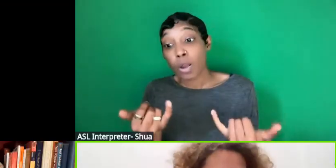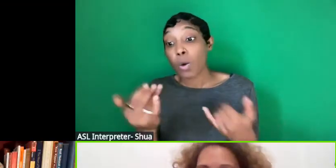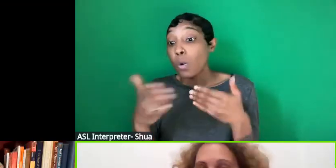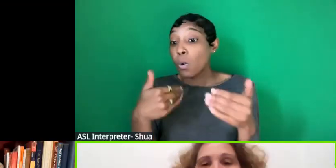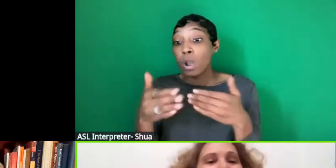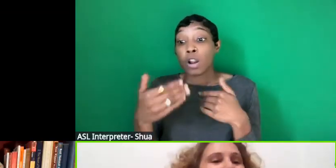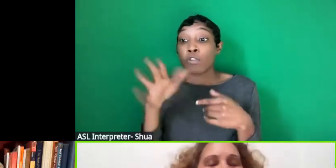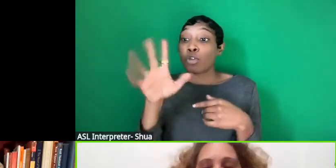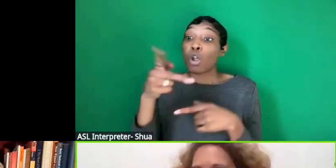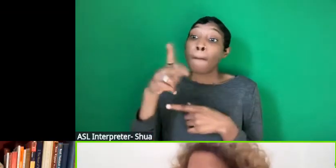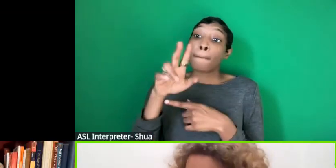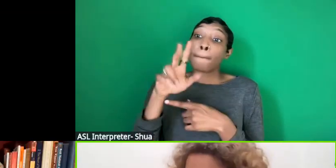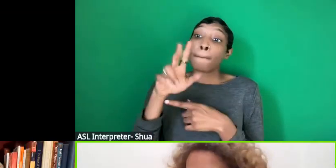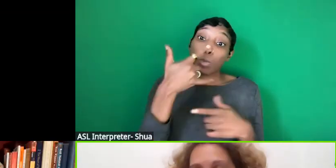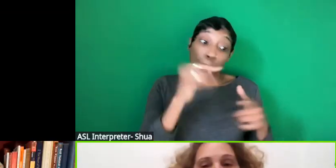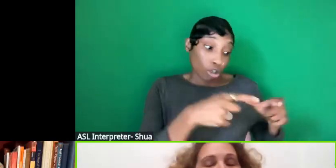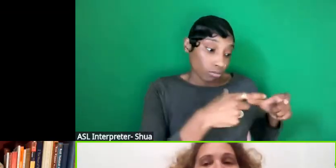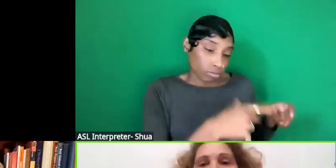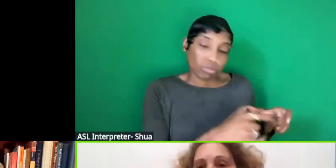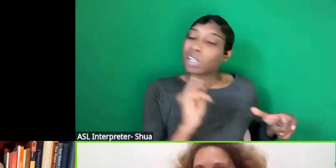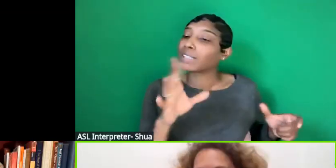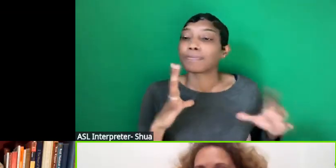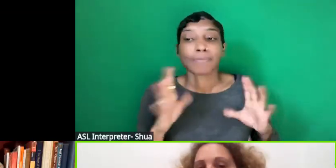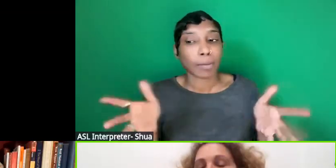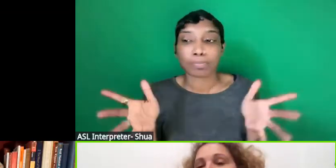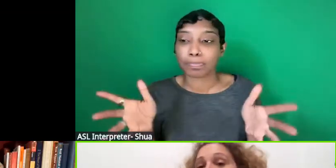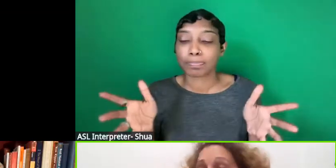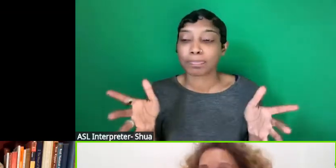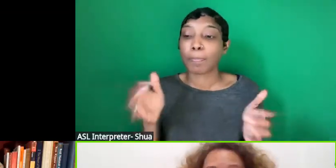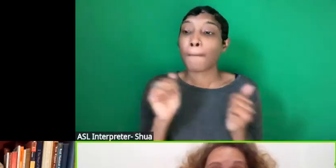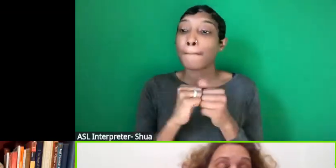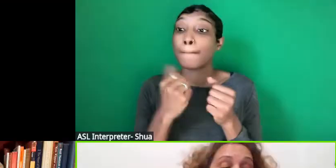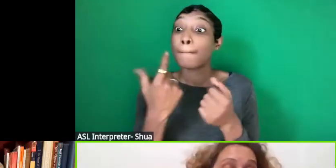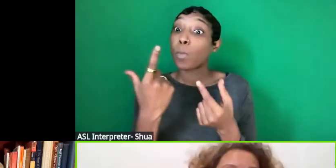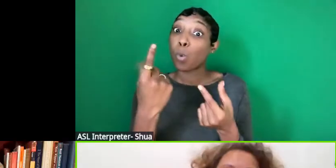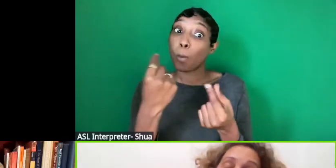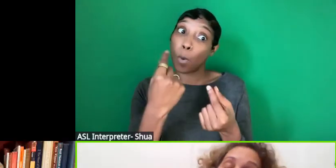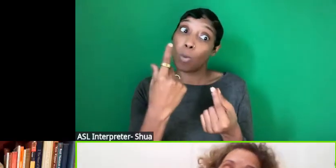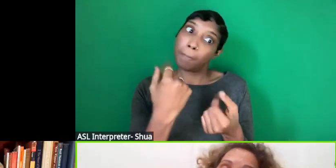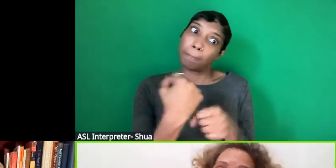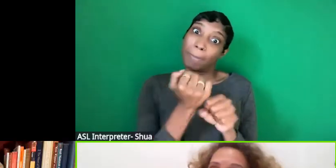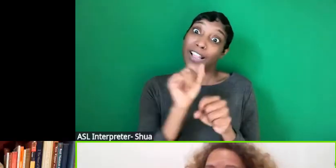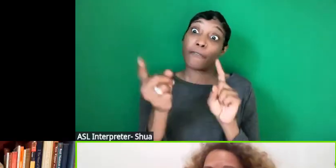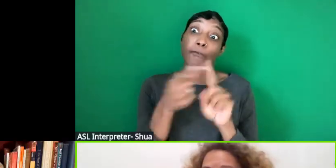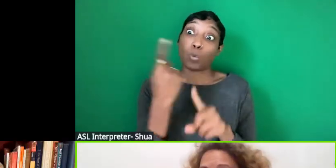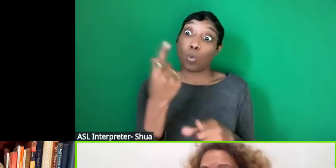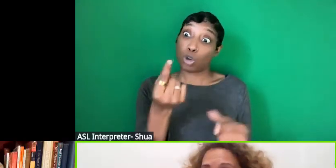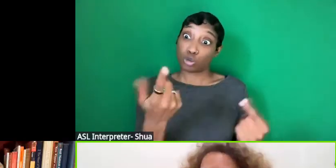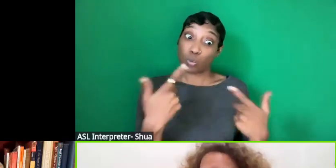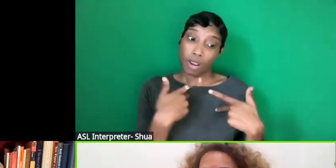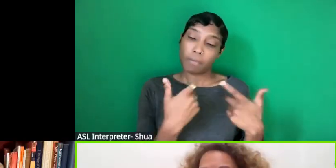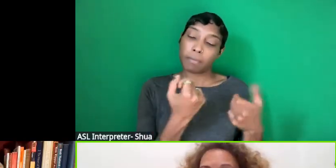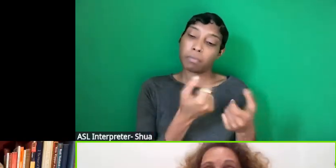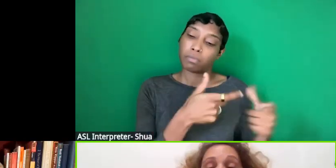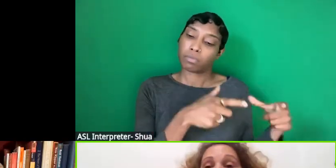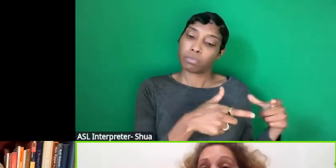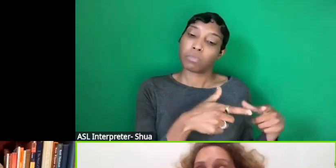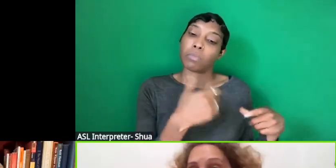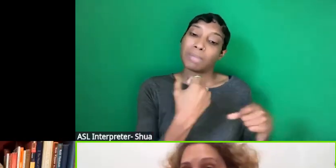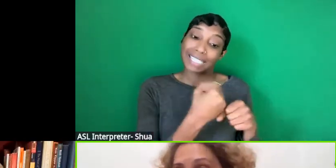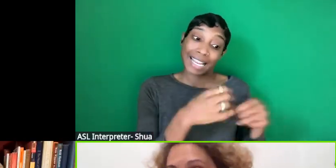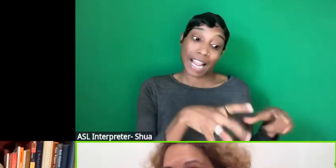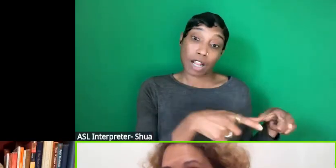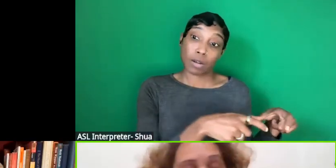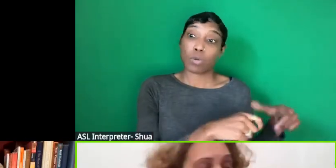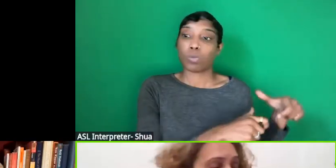your slurry looks like, it is fine. So make this first one with what you have, knowing that when it dries later, you're going to take it off this mold,